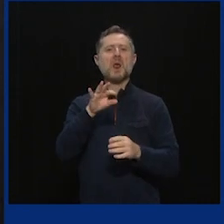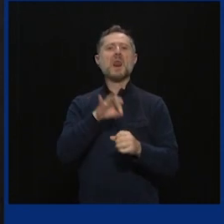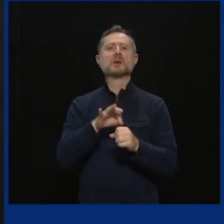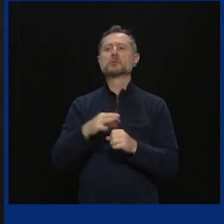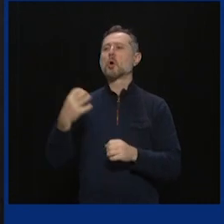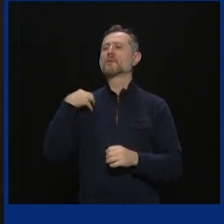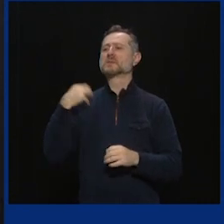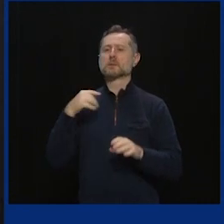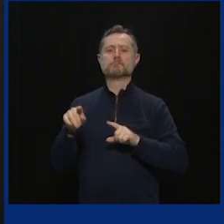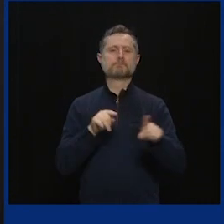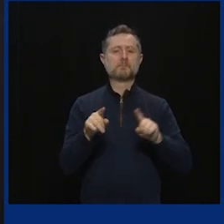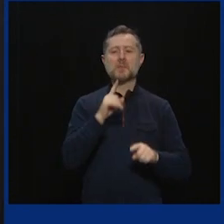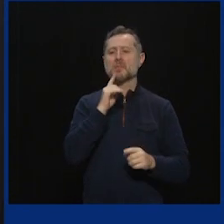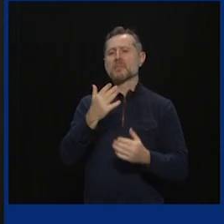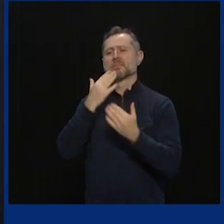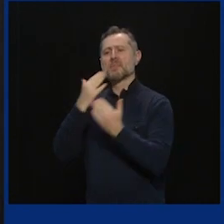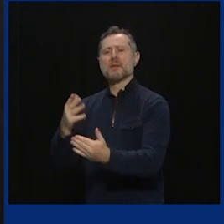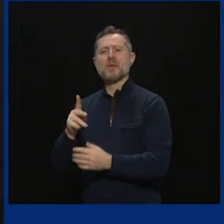very much.